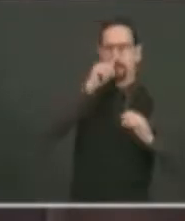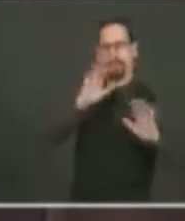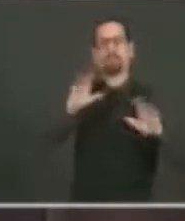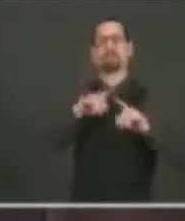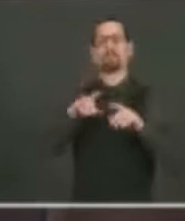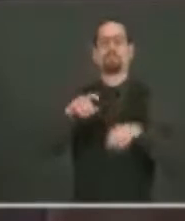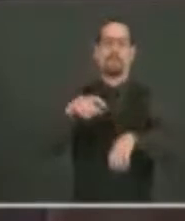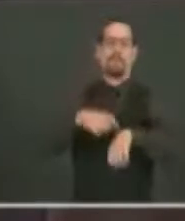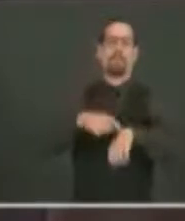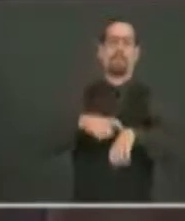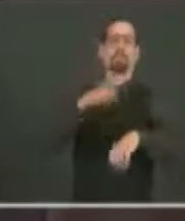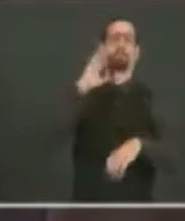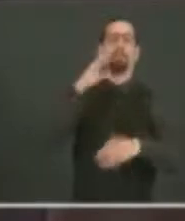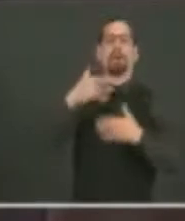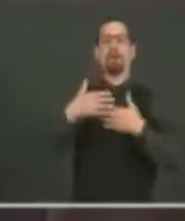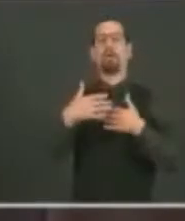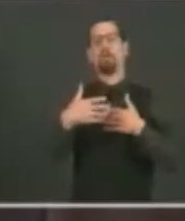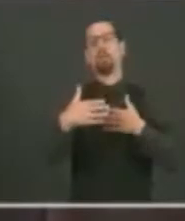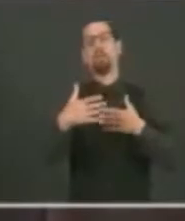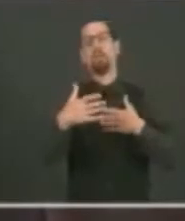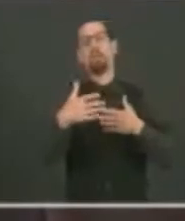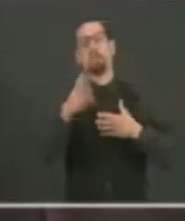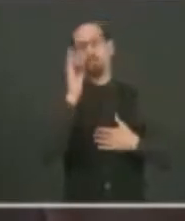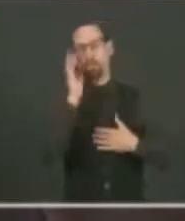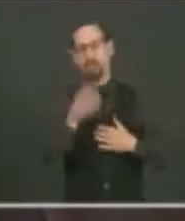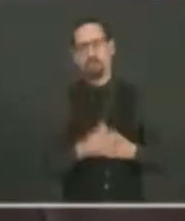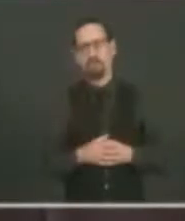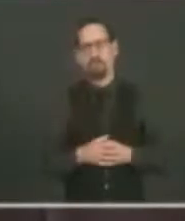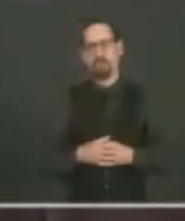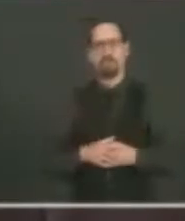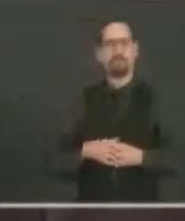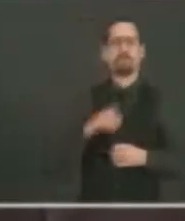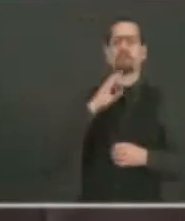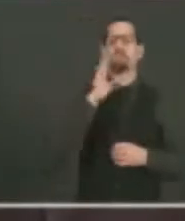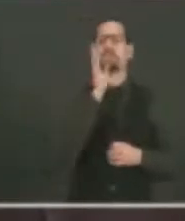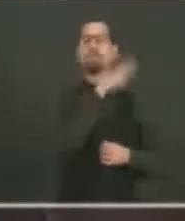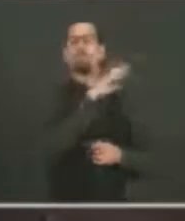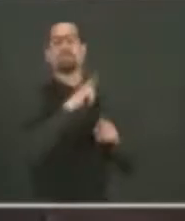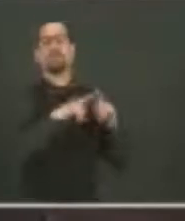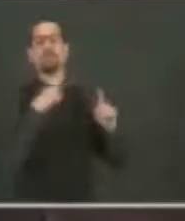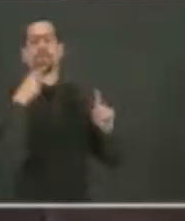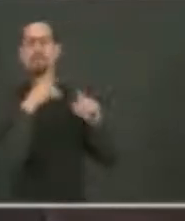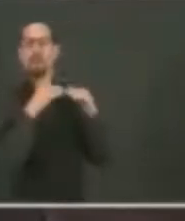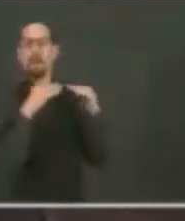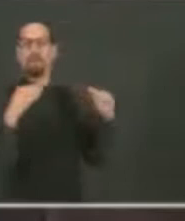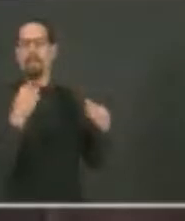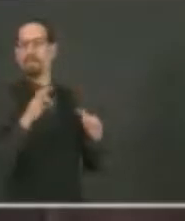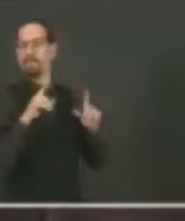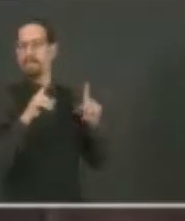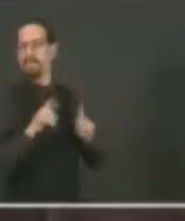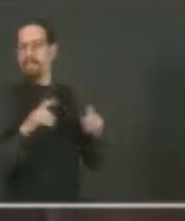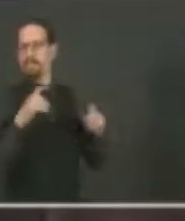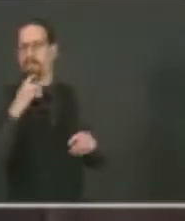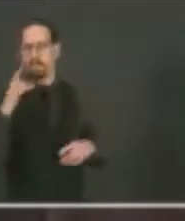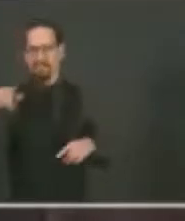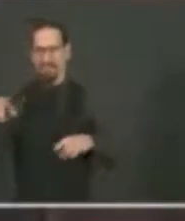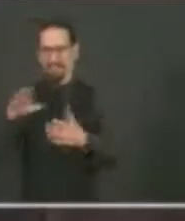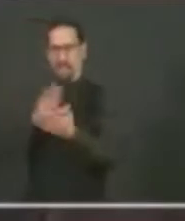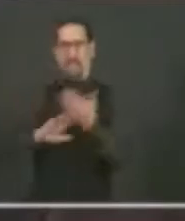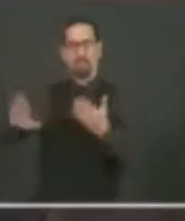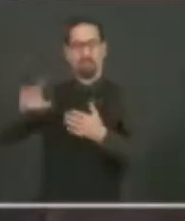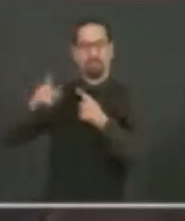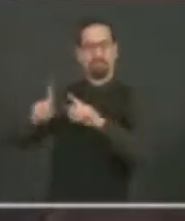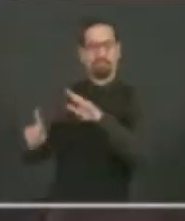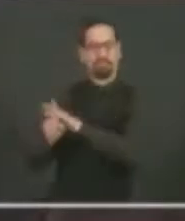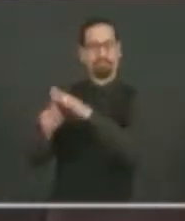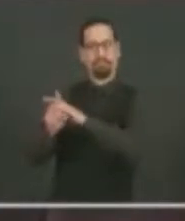What factors are there beyond the level of testing that and the college outbreaks that contribute to